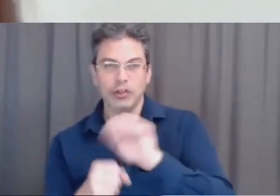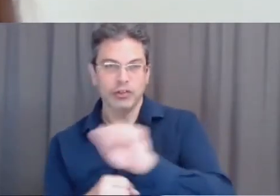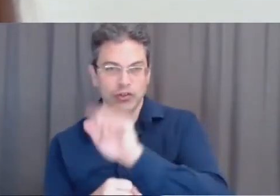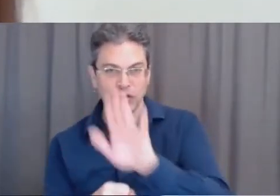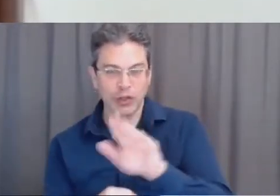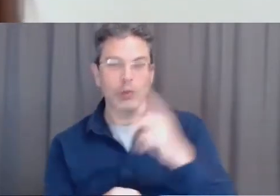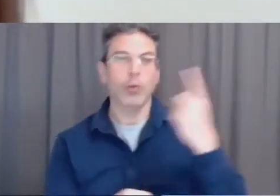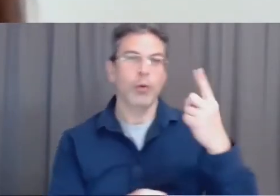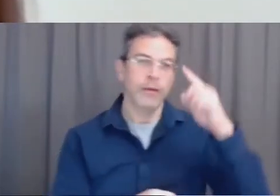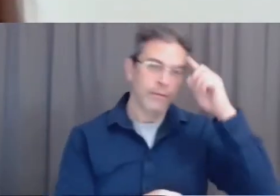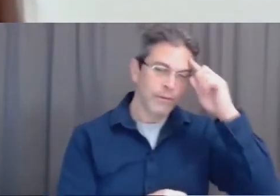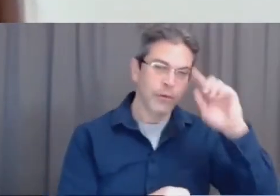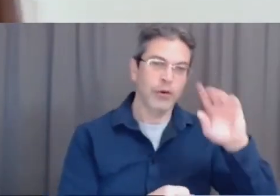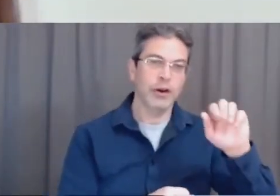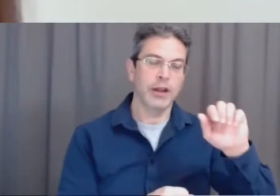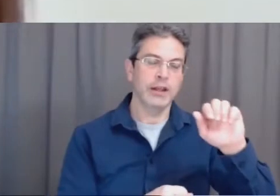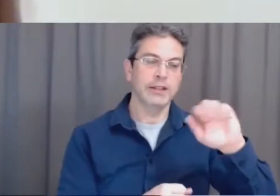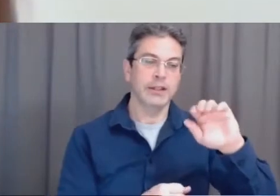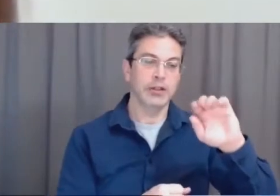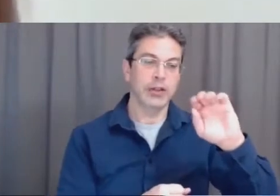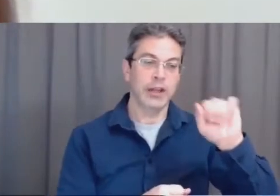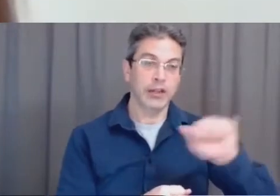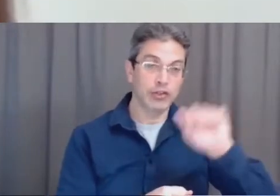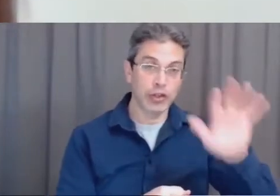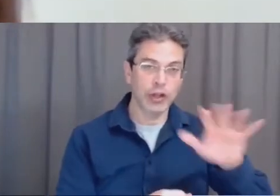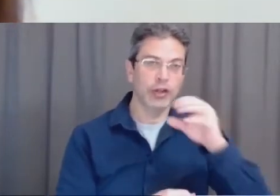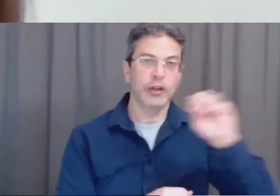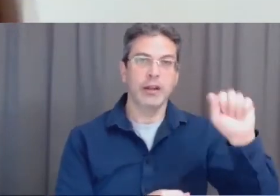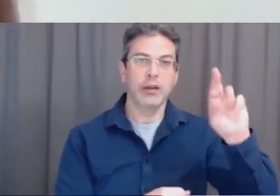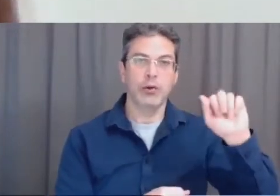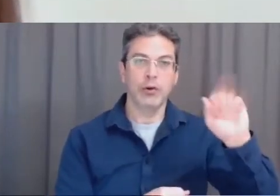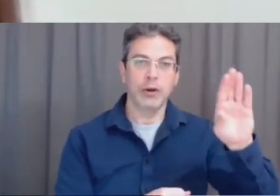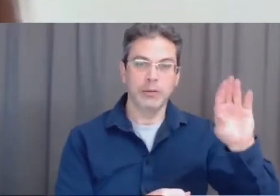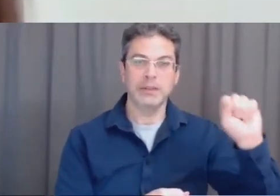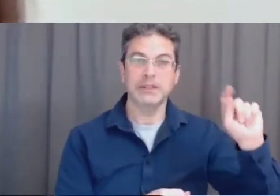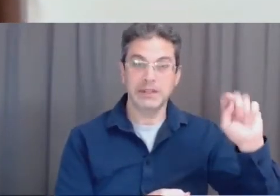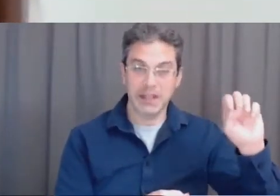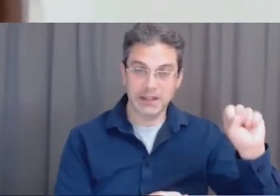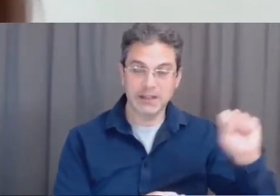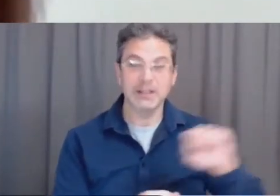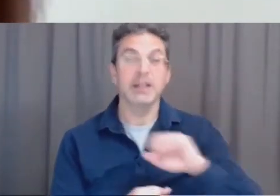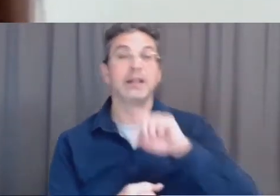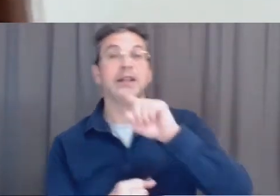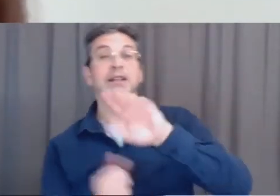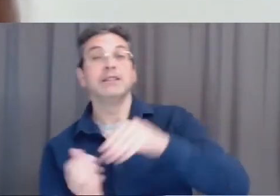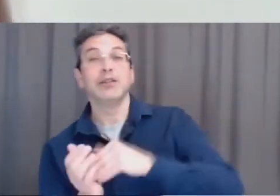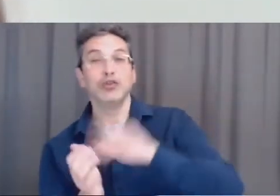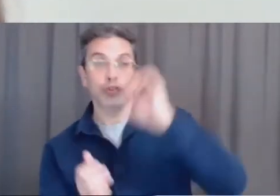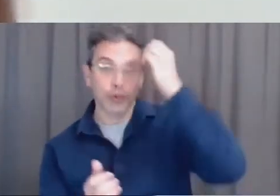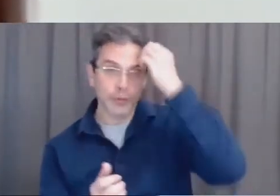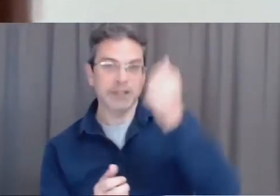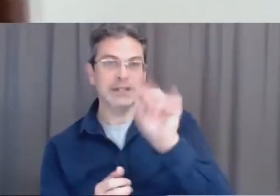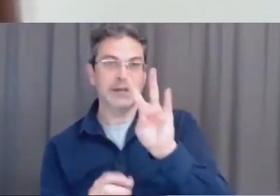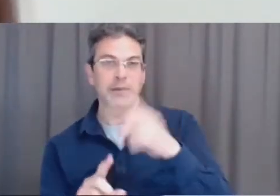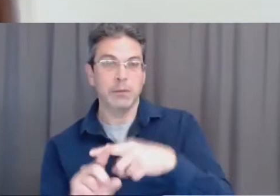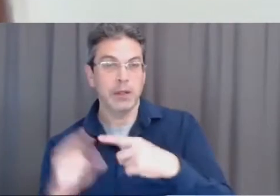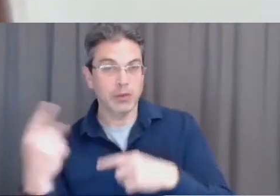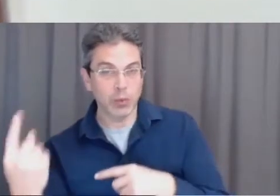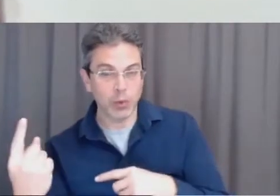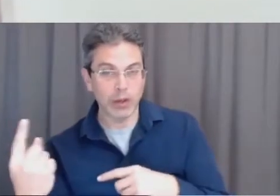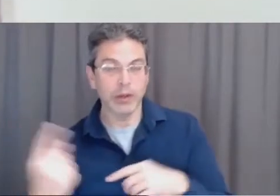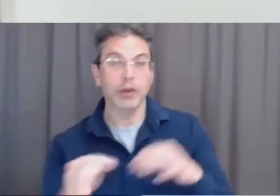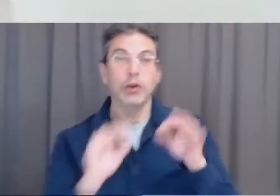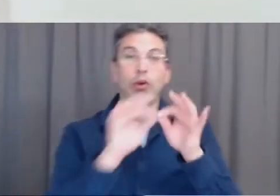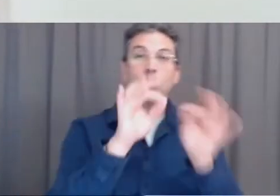Cooperation, cooperation with Africa, the 17 plus one for Central Europe, the Caribbean, China and